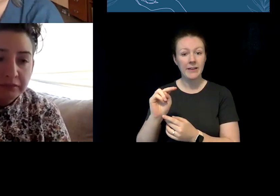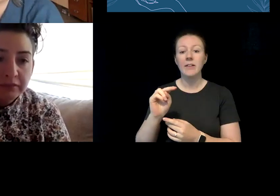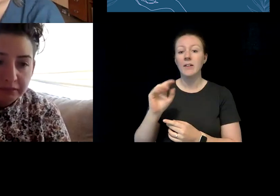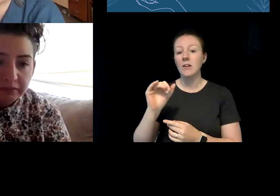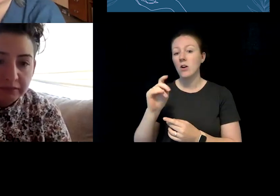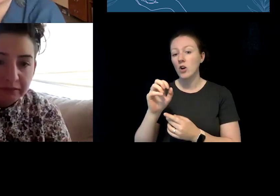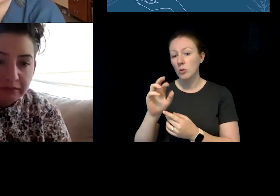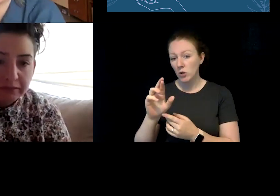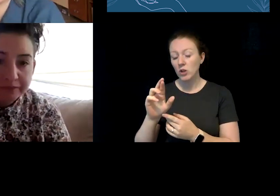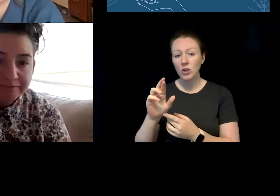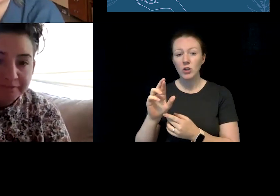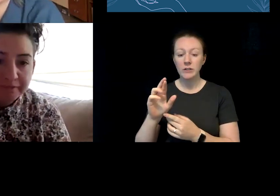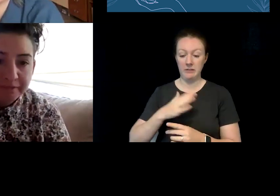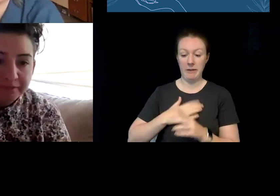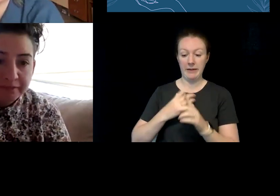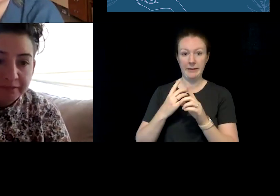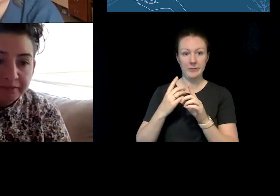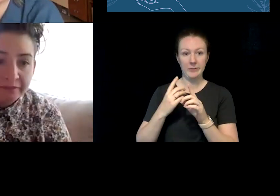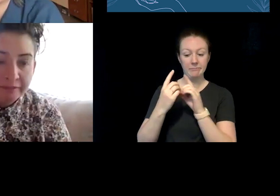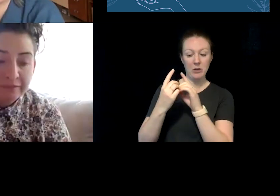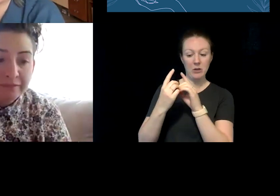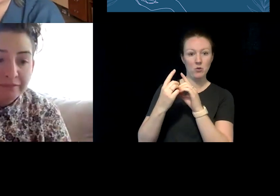we had a